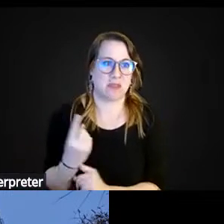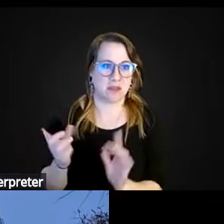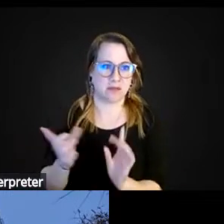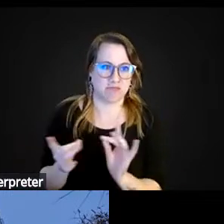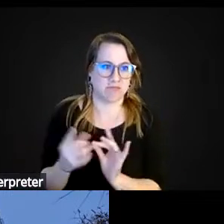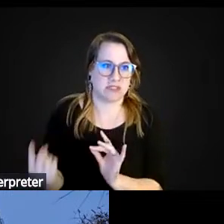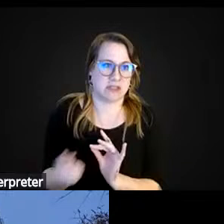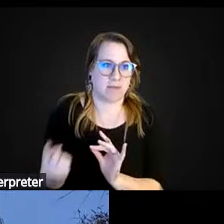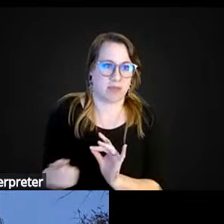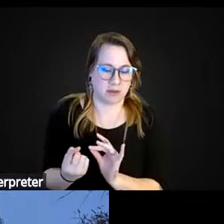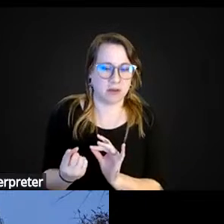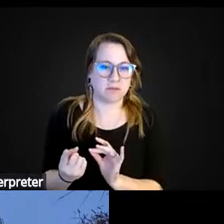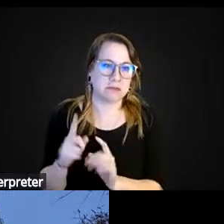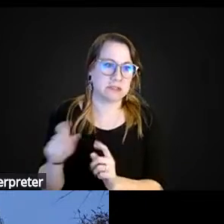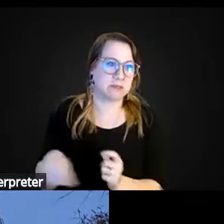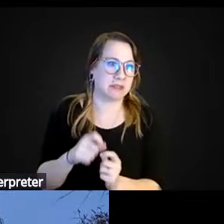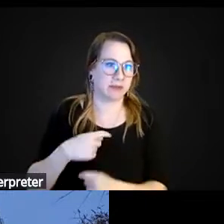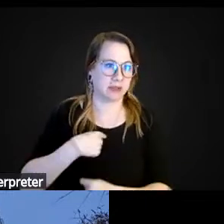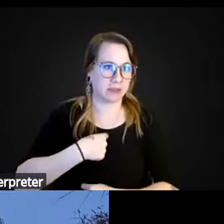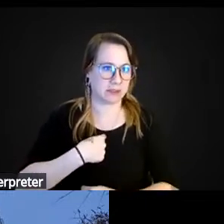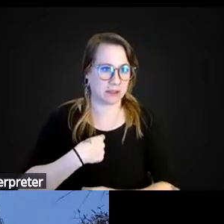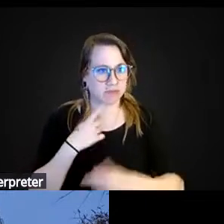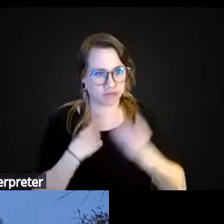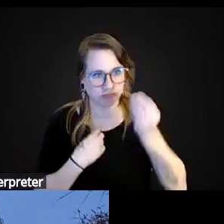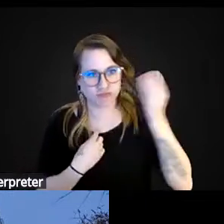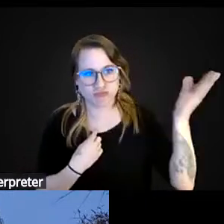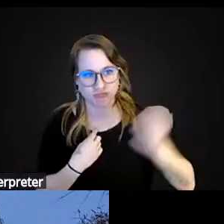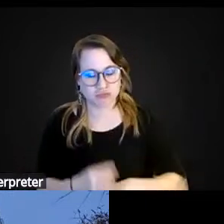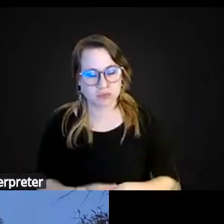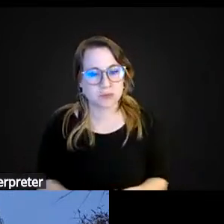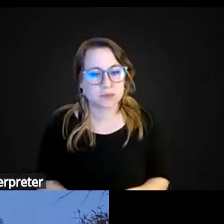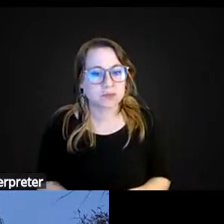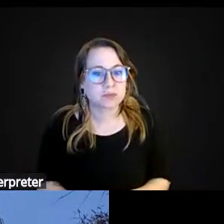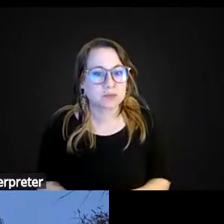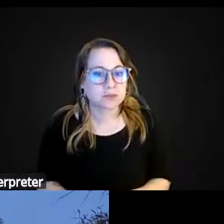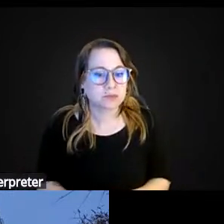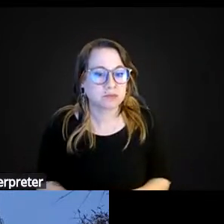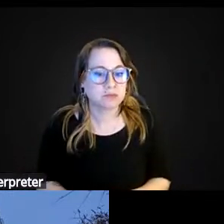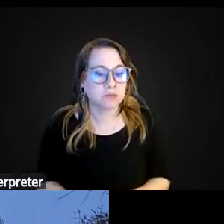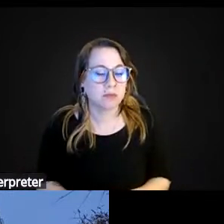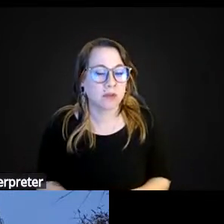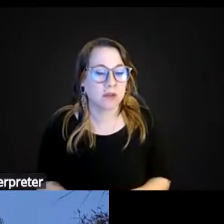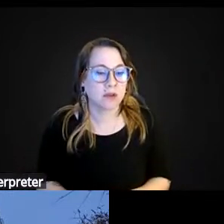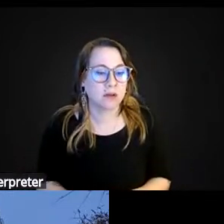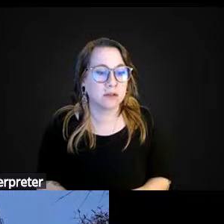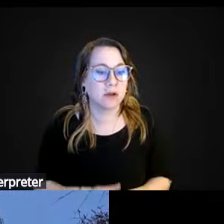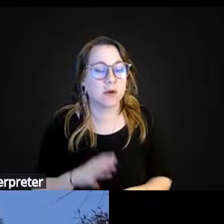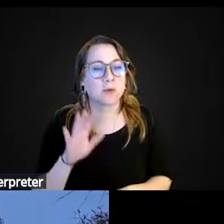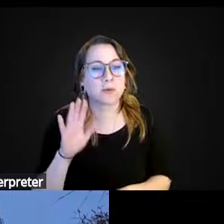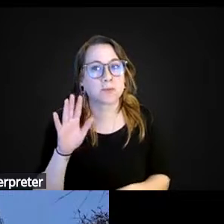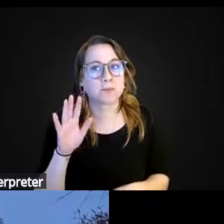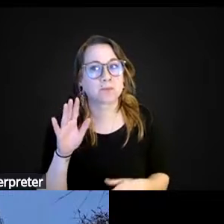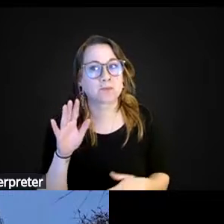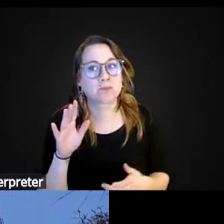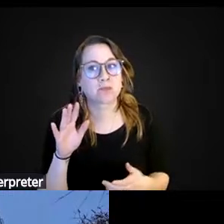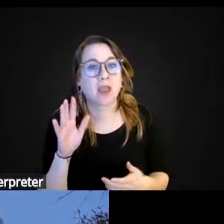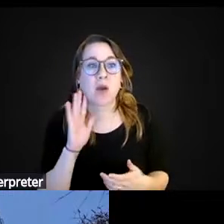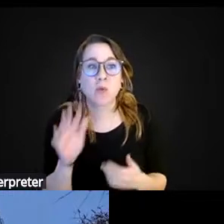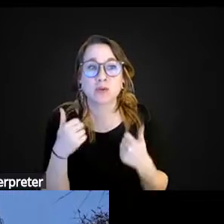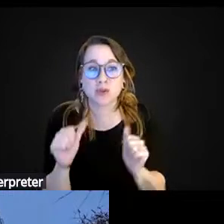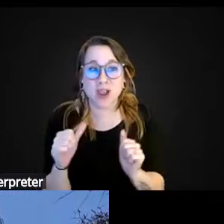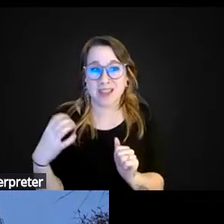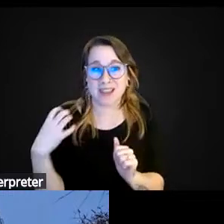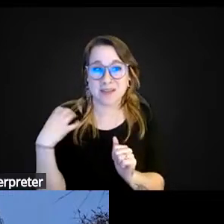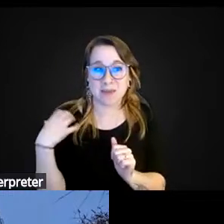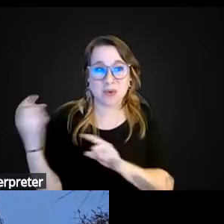us, particularly to me. Um, I just wanted you to know that that's coming. I'm going to try to get the commander to come and walk